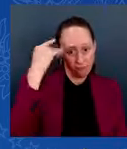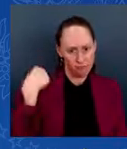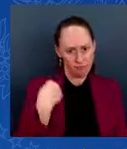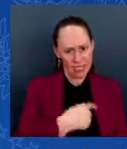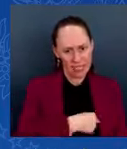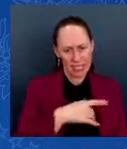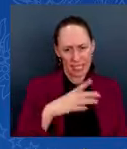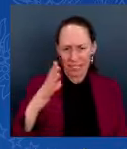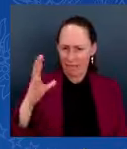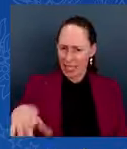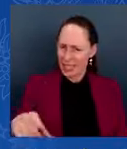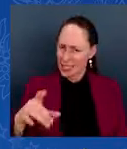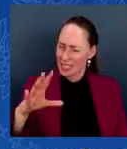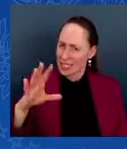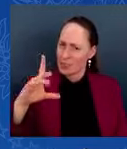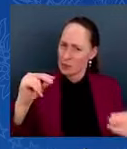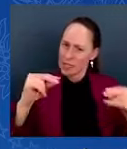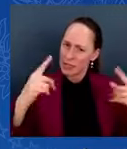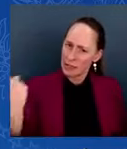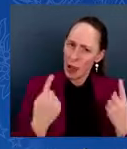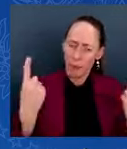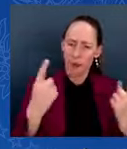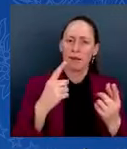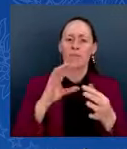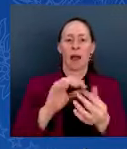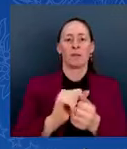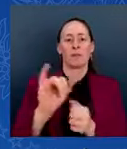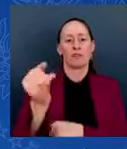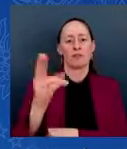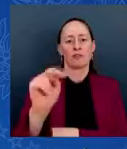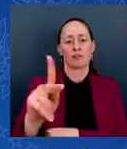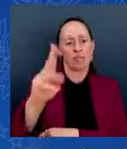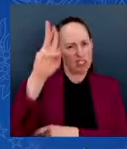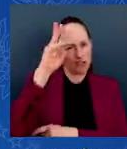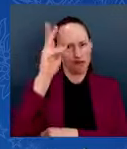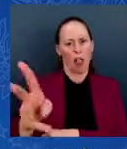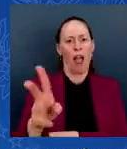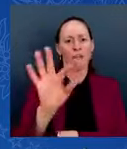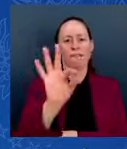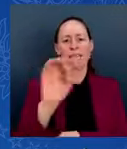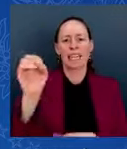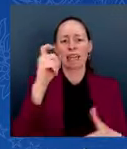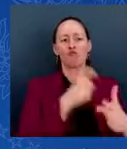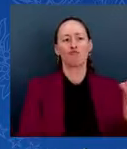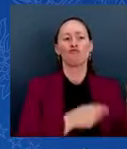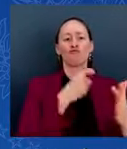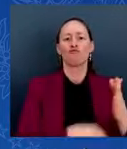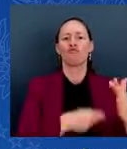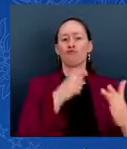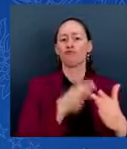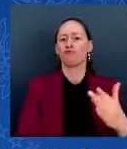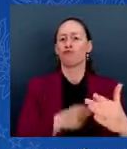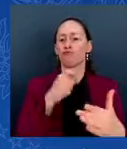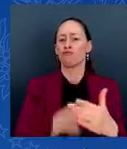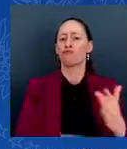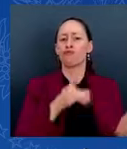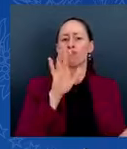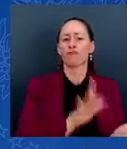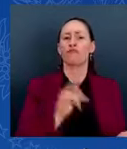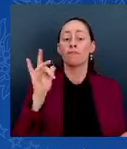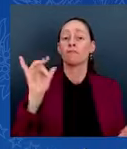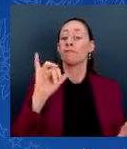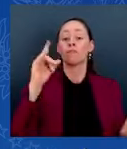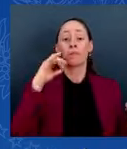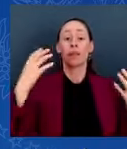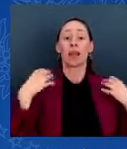Junk health insurance plans. Ones that look affordable. When you take the cover off, you find out there's a number of hidden